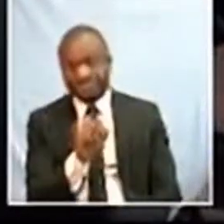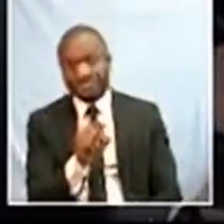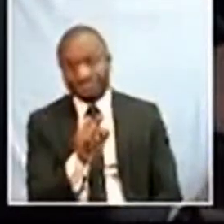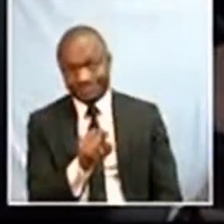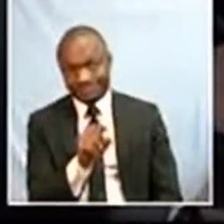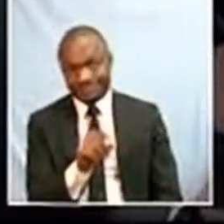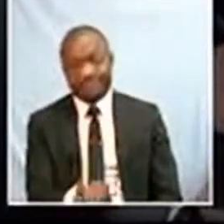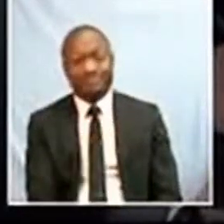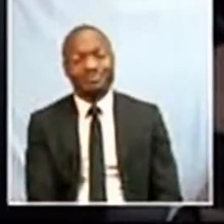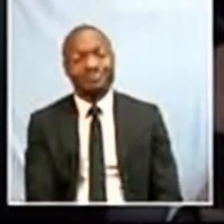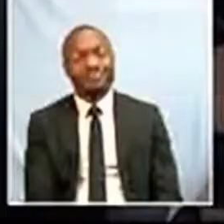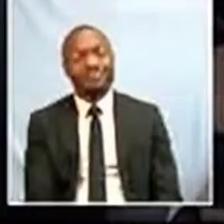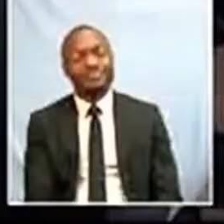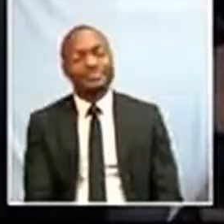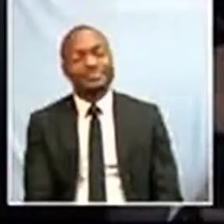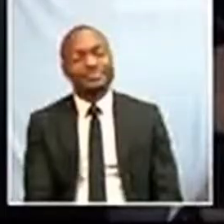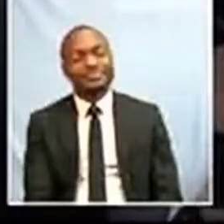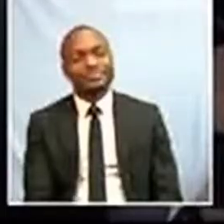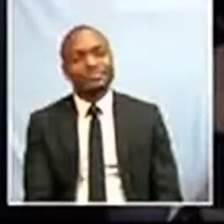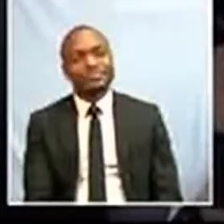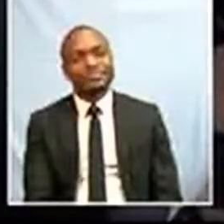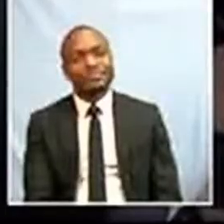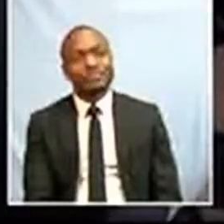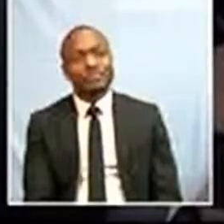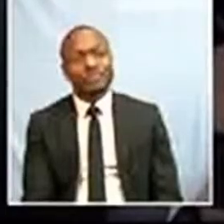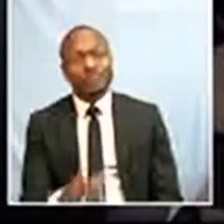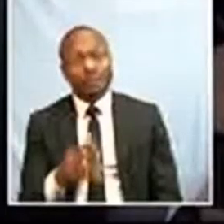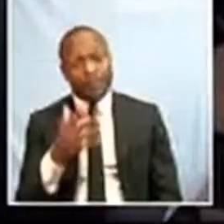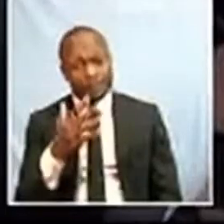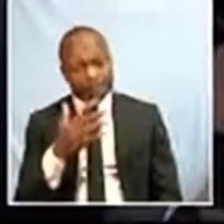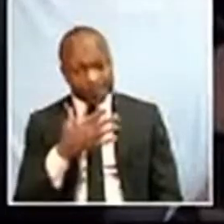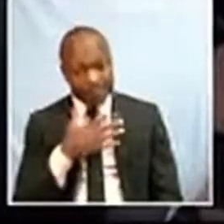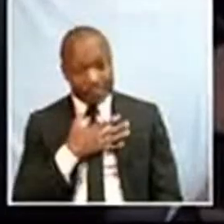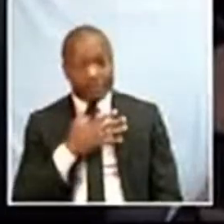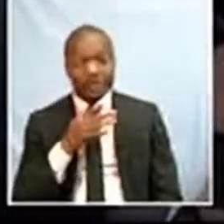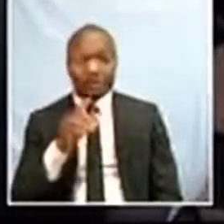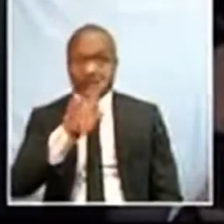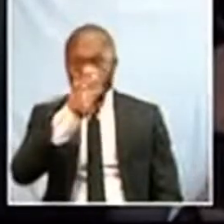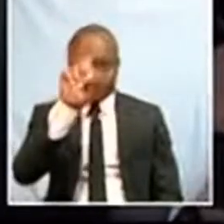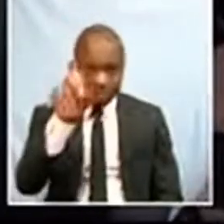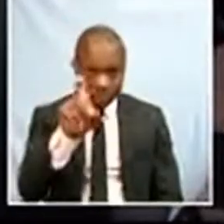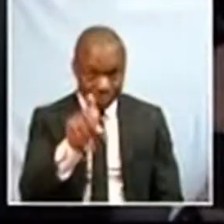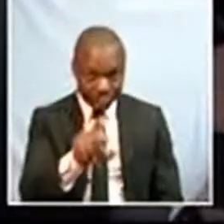so what points of clarification is that